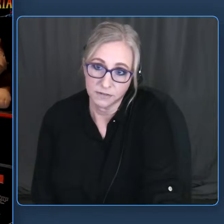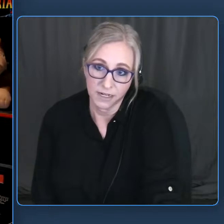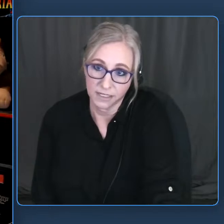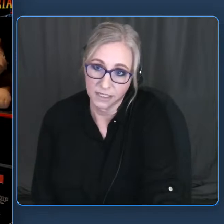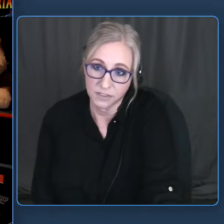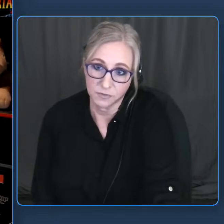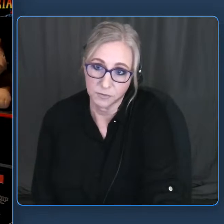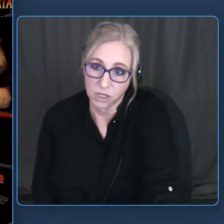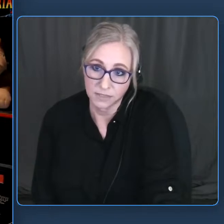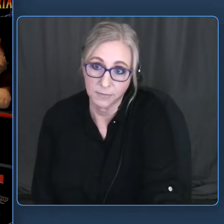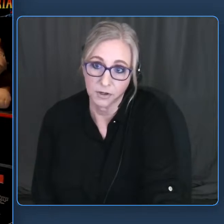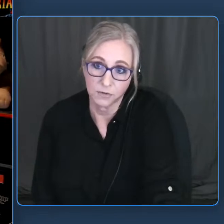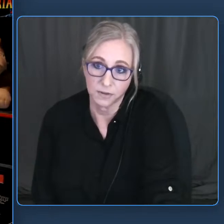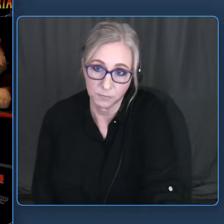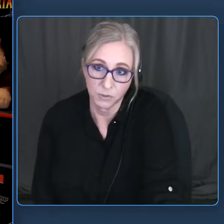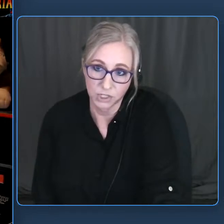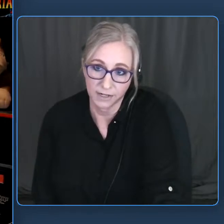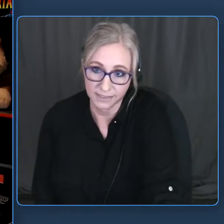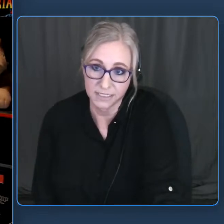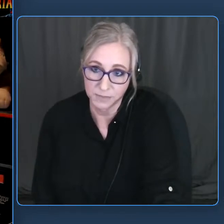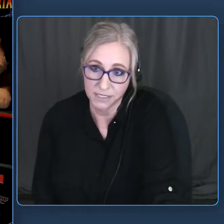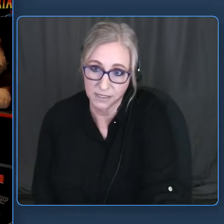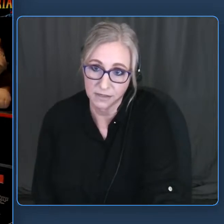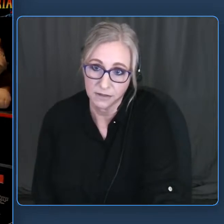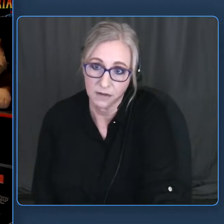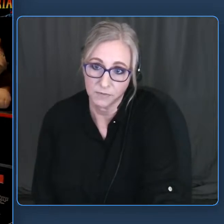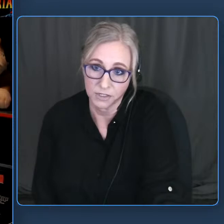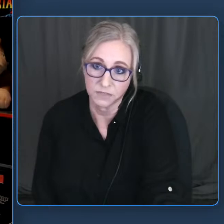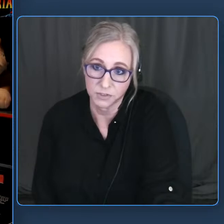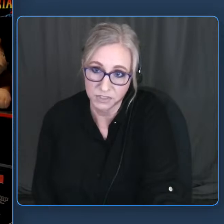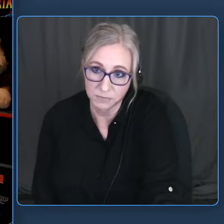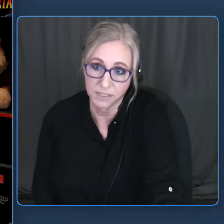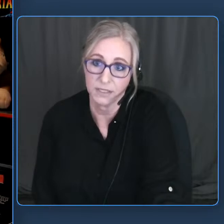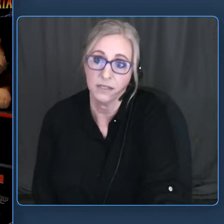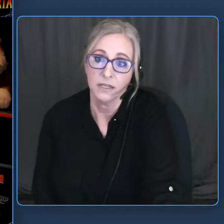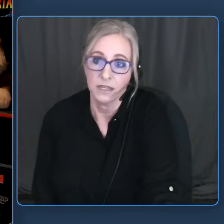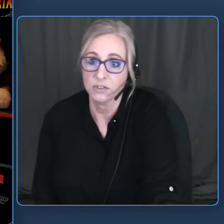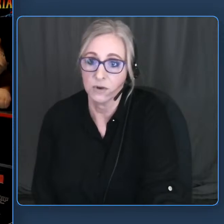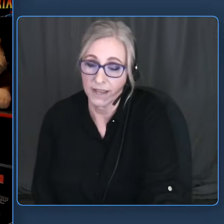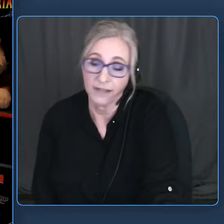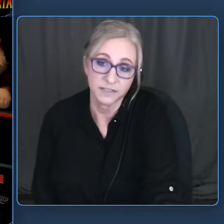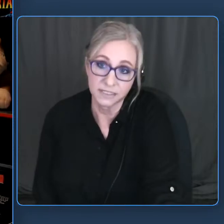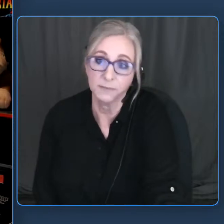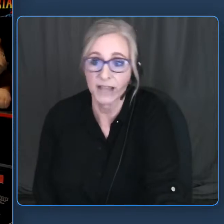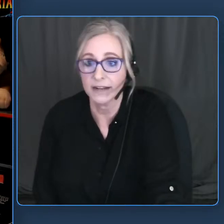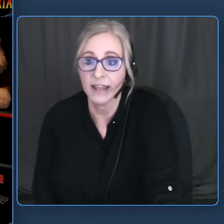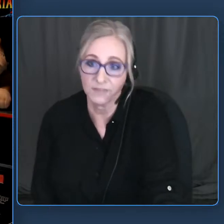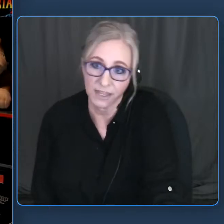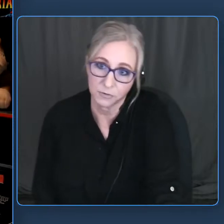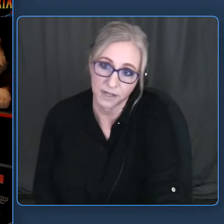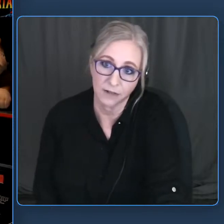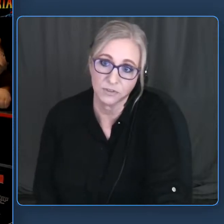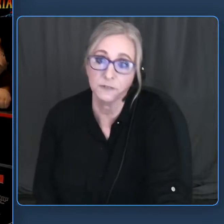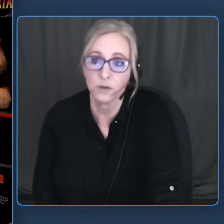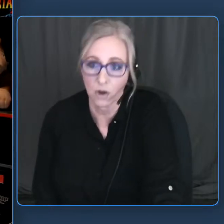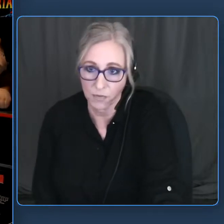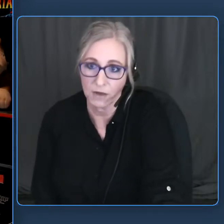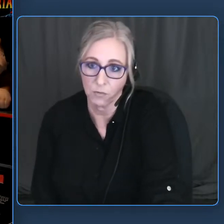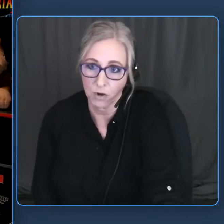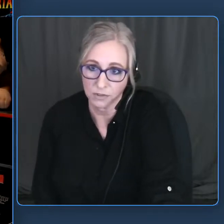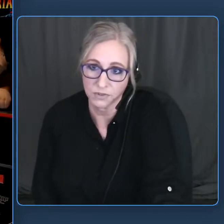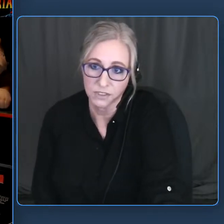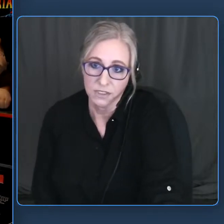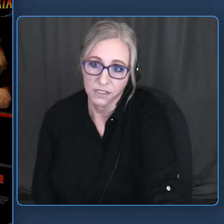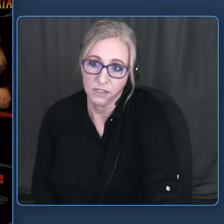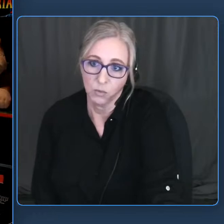friends that had kids from a long time ago that one child had CP, very severe CP. And so I had to see them kind of navigate through that, how difficult